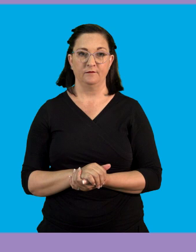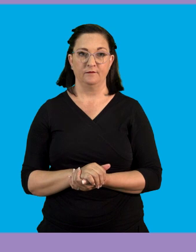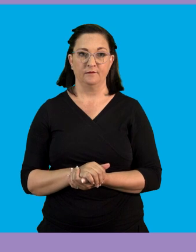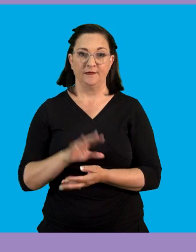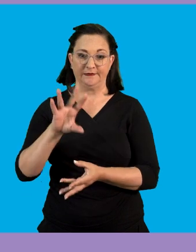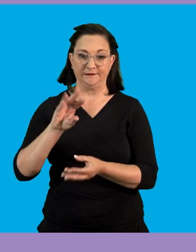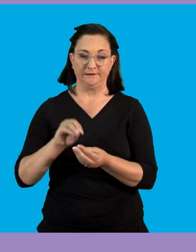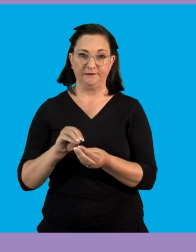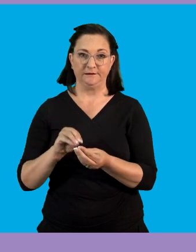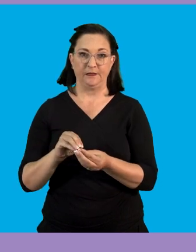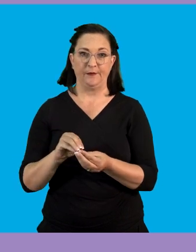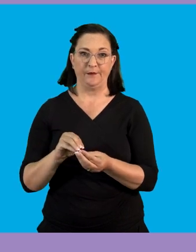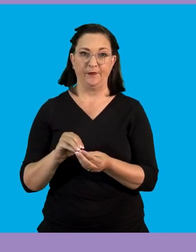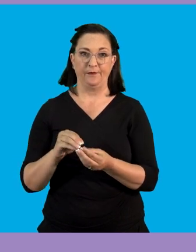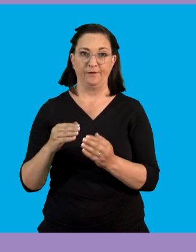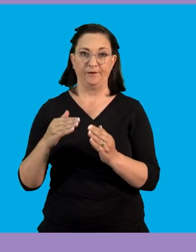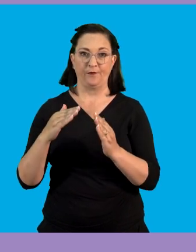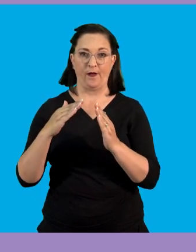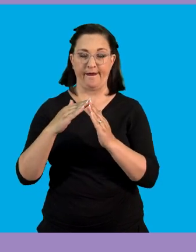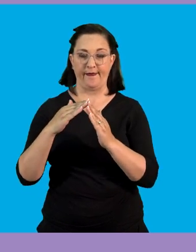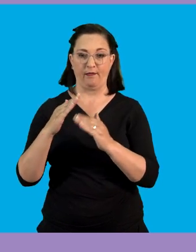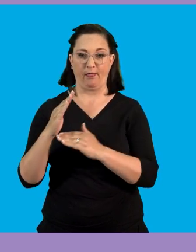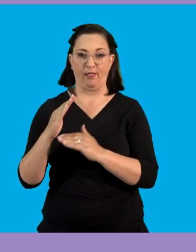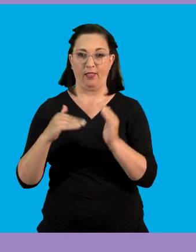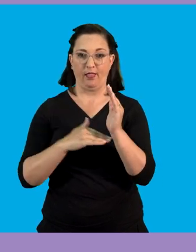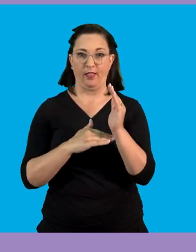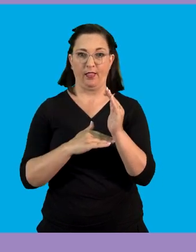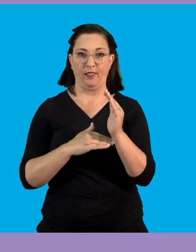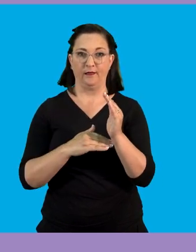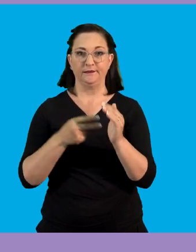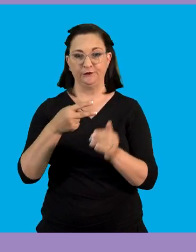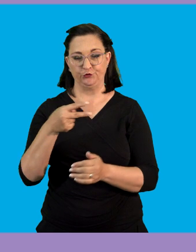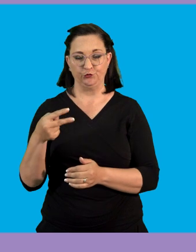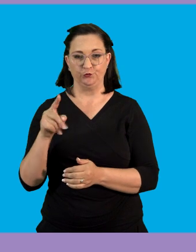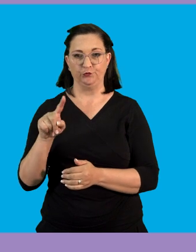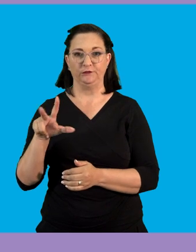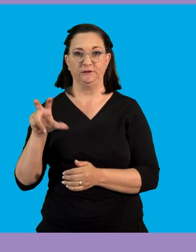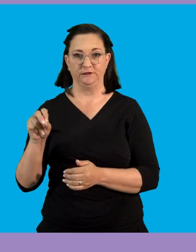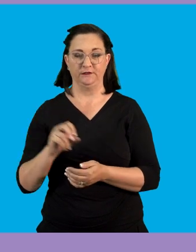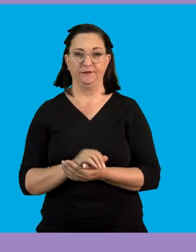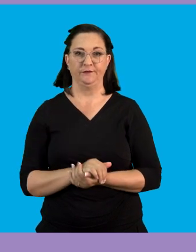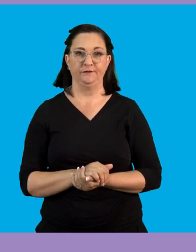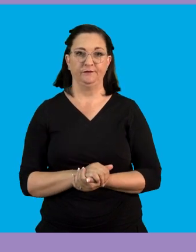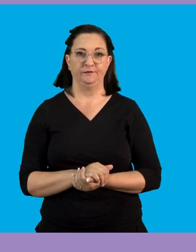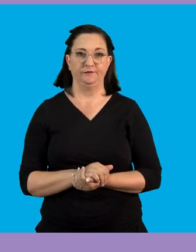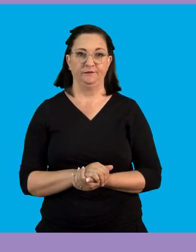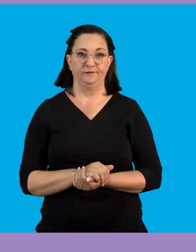is the sum of angles of a triangle equals 180